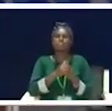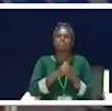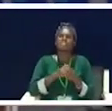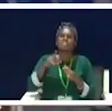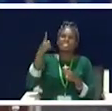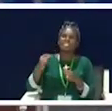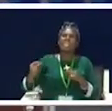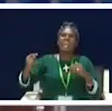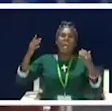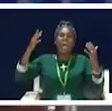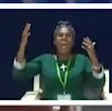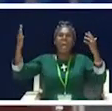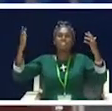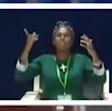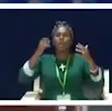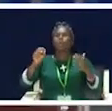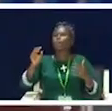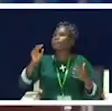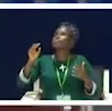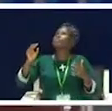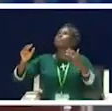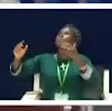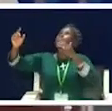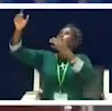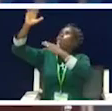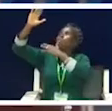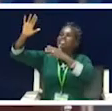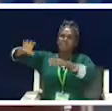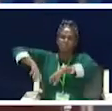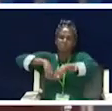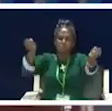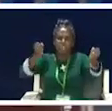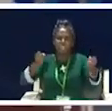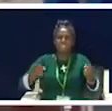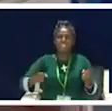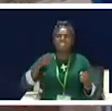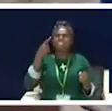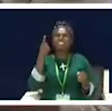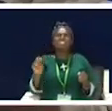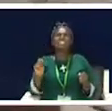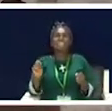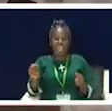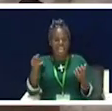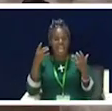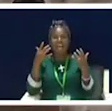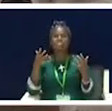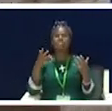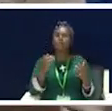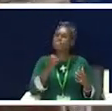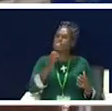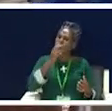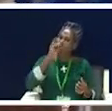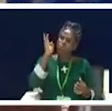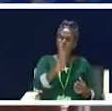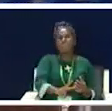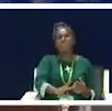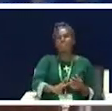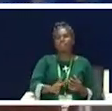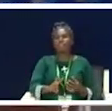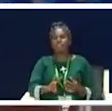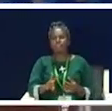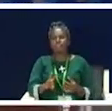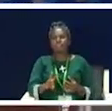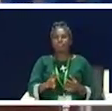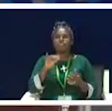break the arm of the wicked, and there was no bondage for healing. That was exactly what the arm of